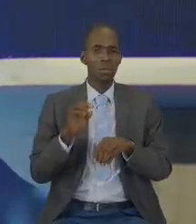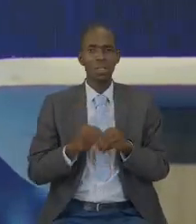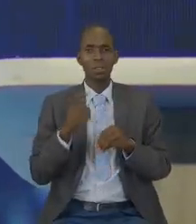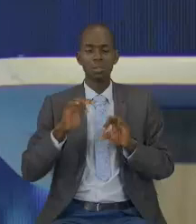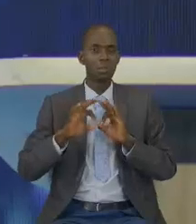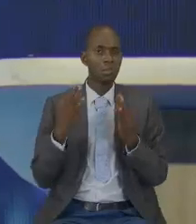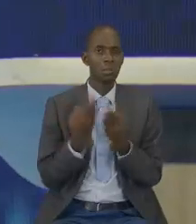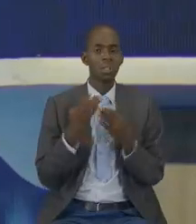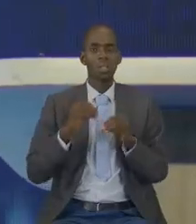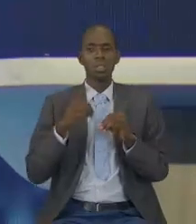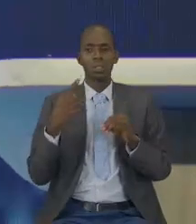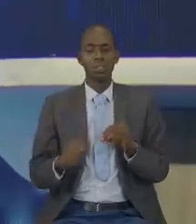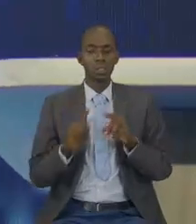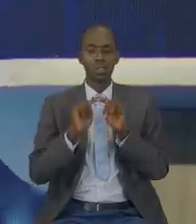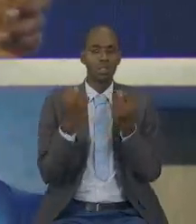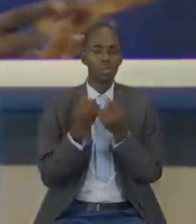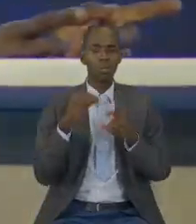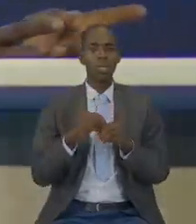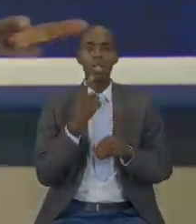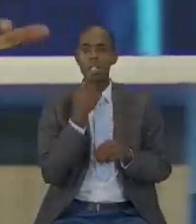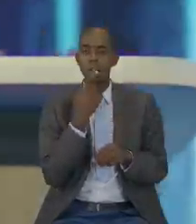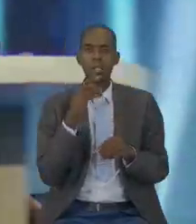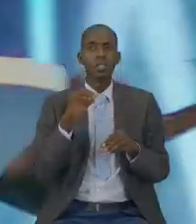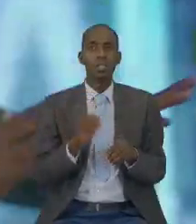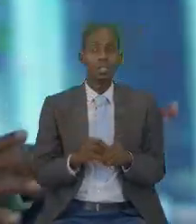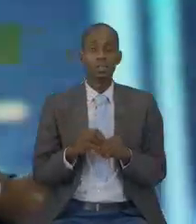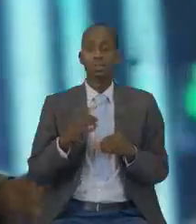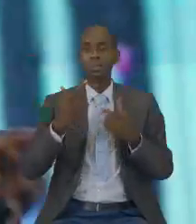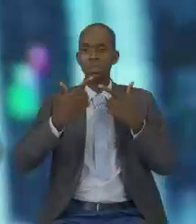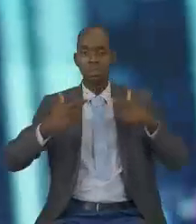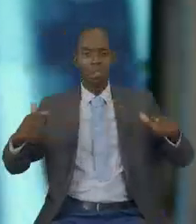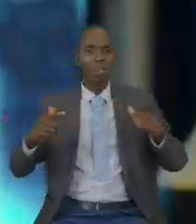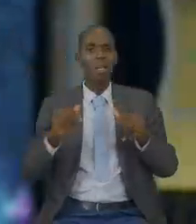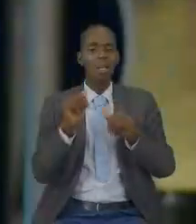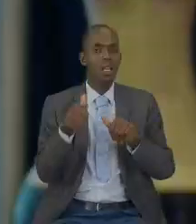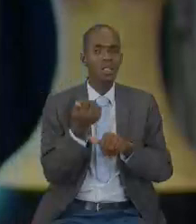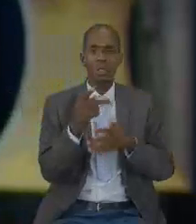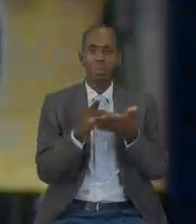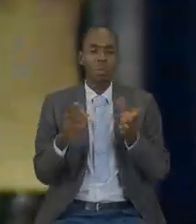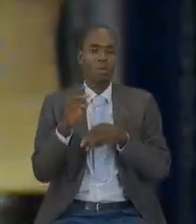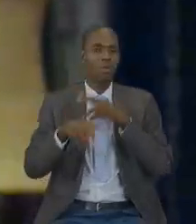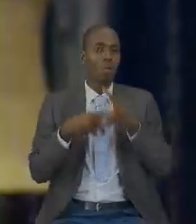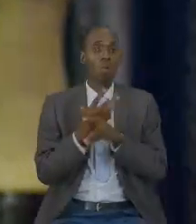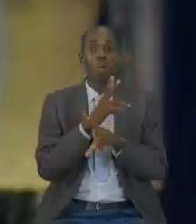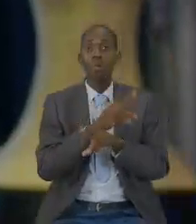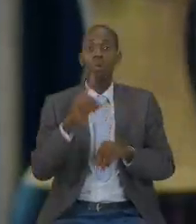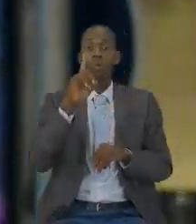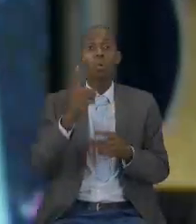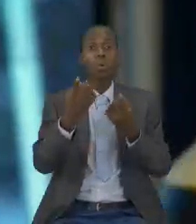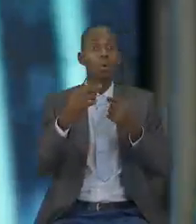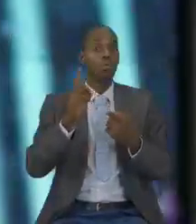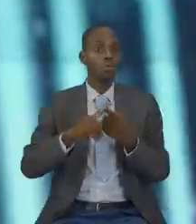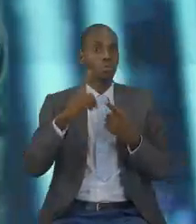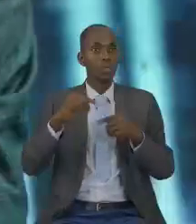in the tribes, in the tongues, in the various languages, any part of the world, no one comes to